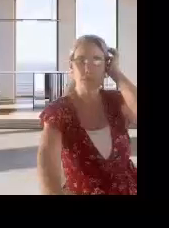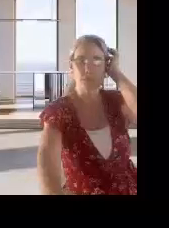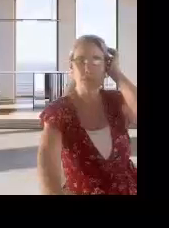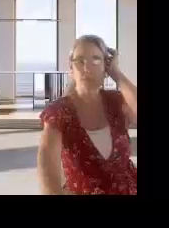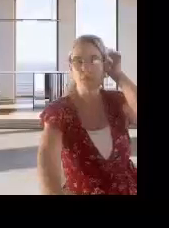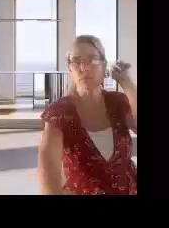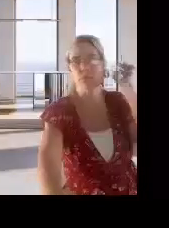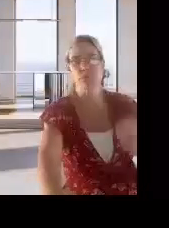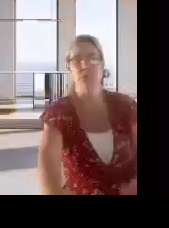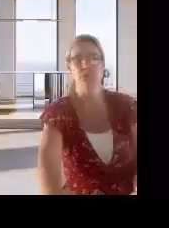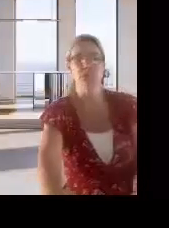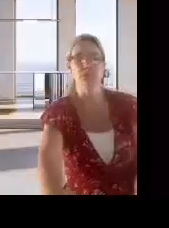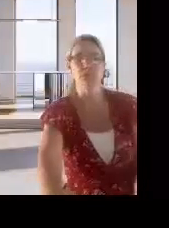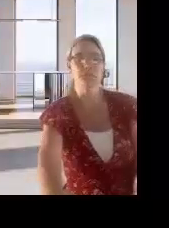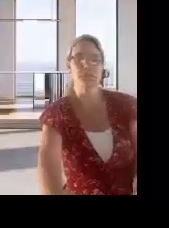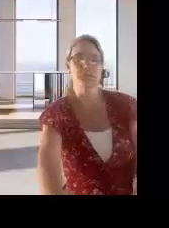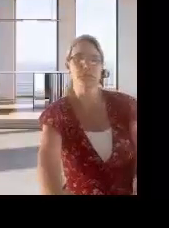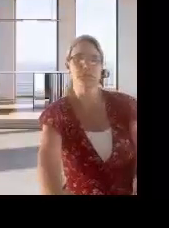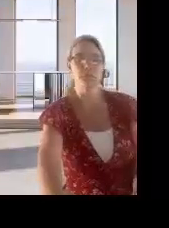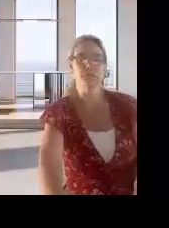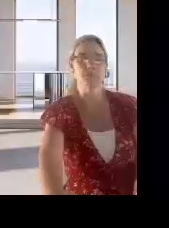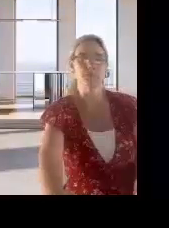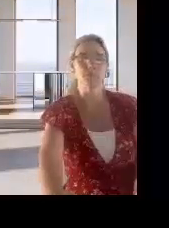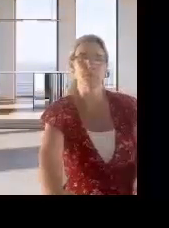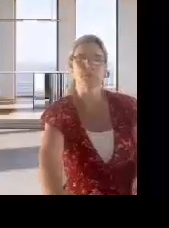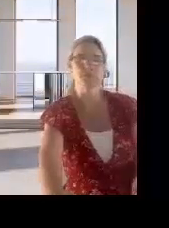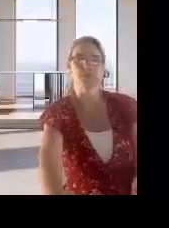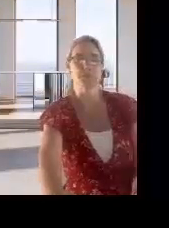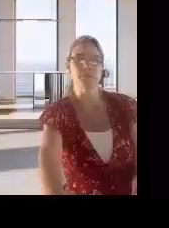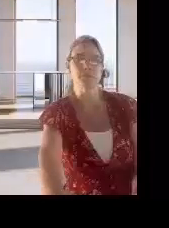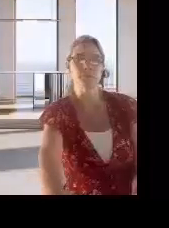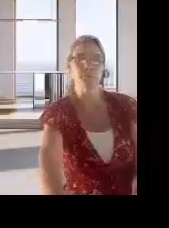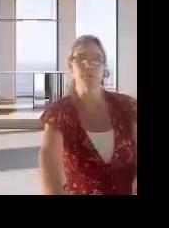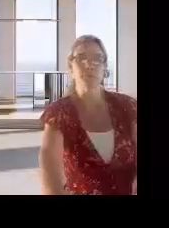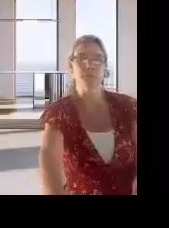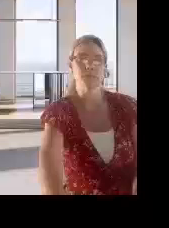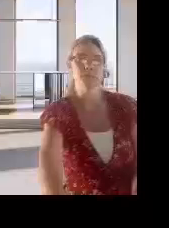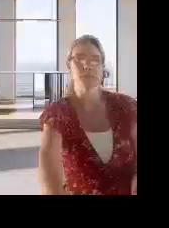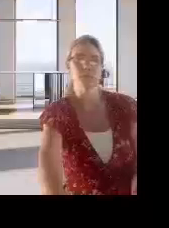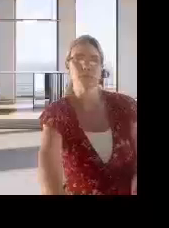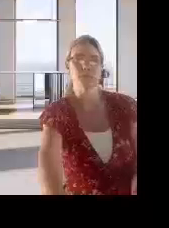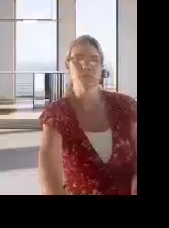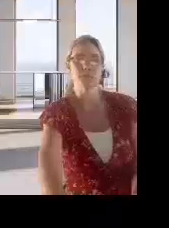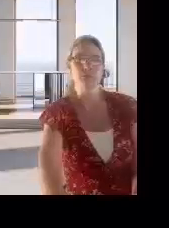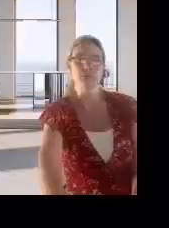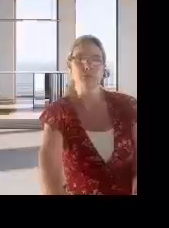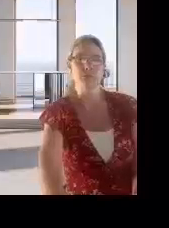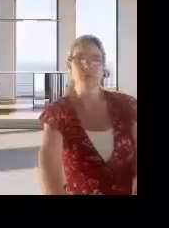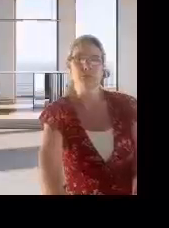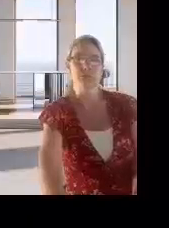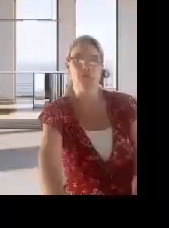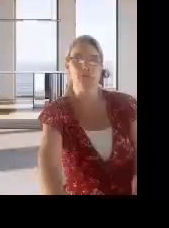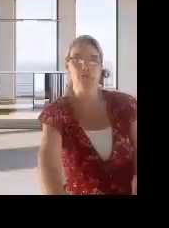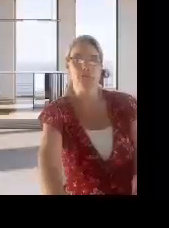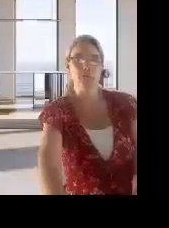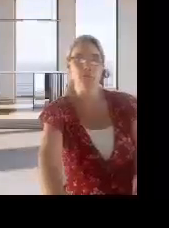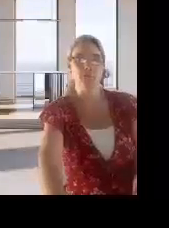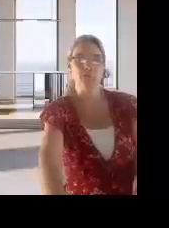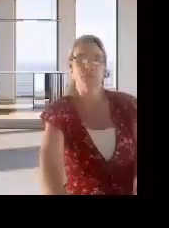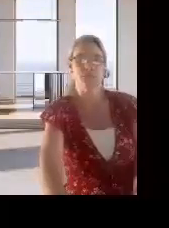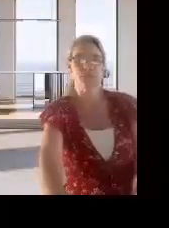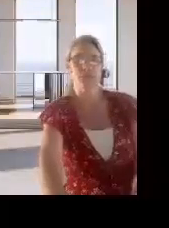But that's where you would have an opportunity to hear the rich ways in which the equity department,